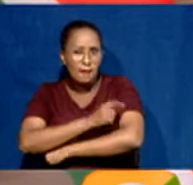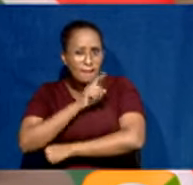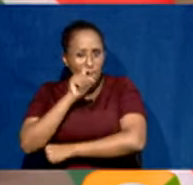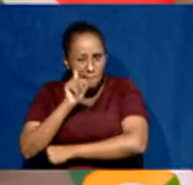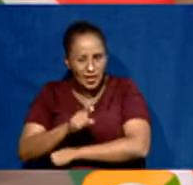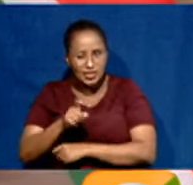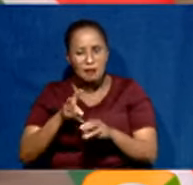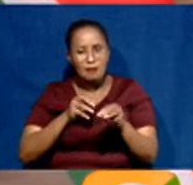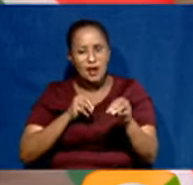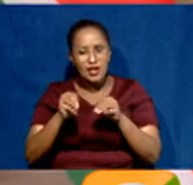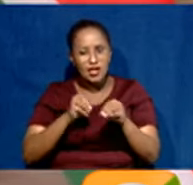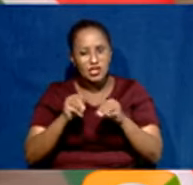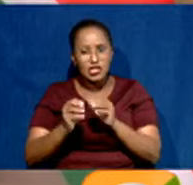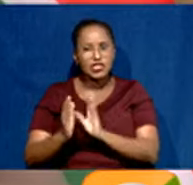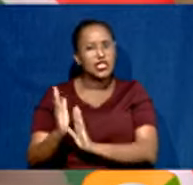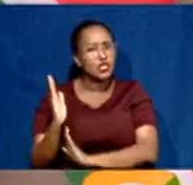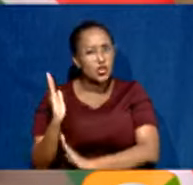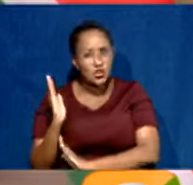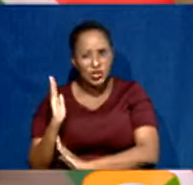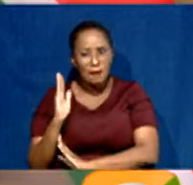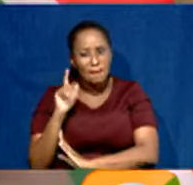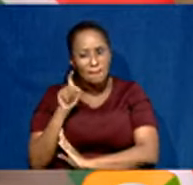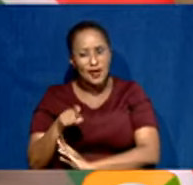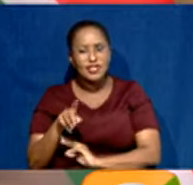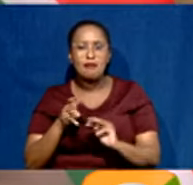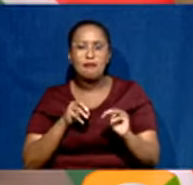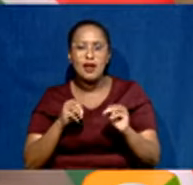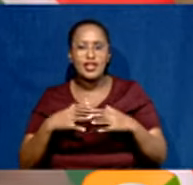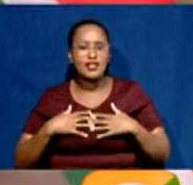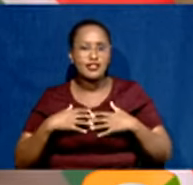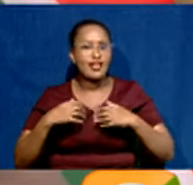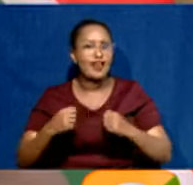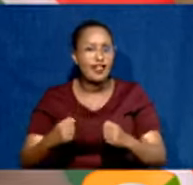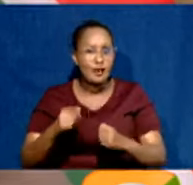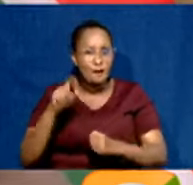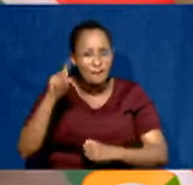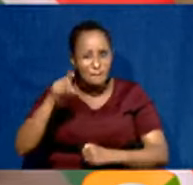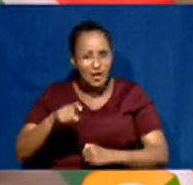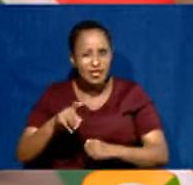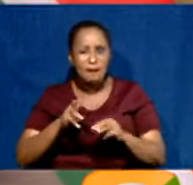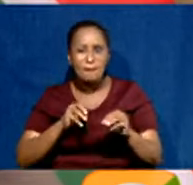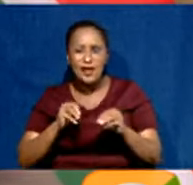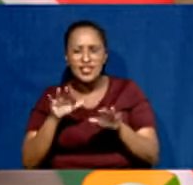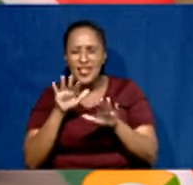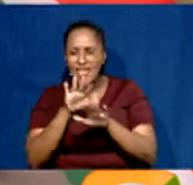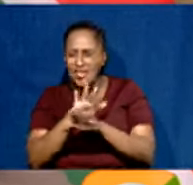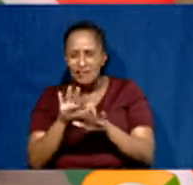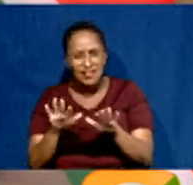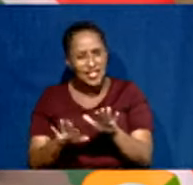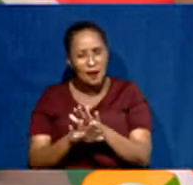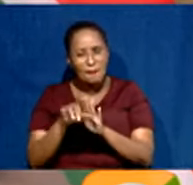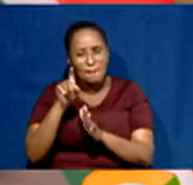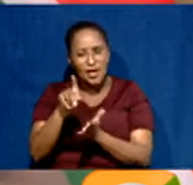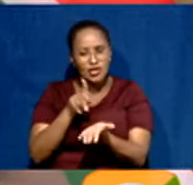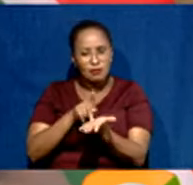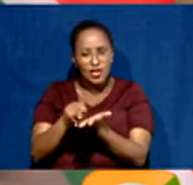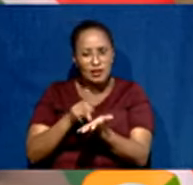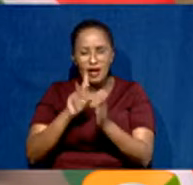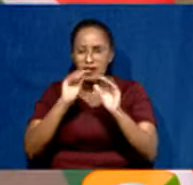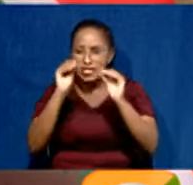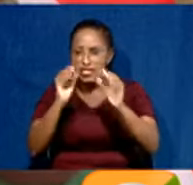manage our security. We have to manage our health. We have to manage everything else. We have to pay our